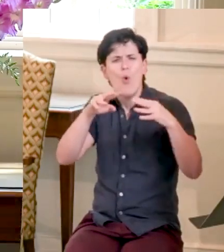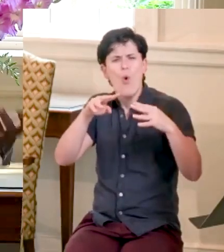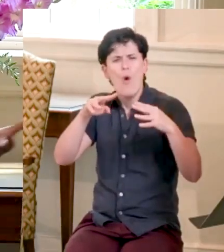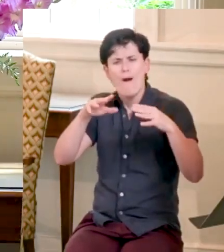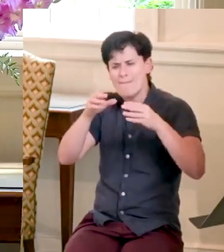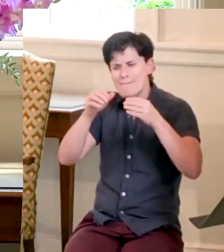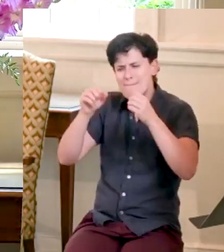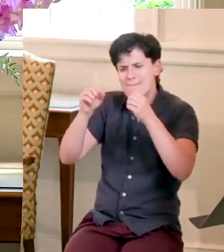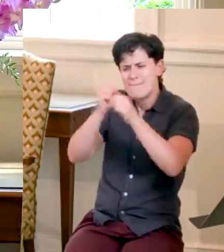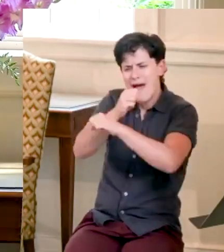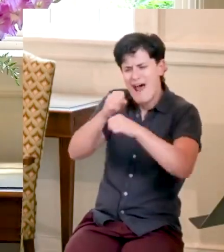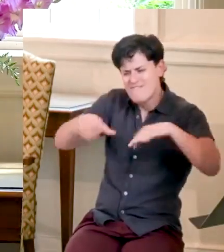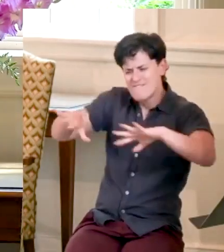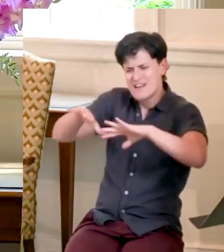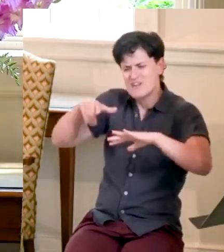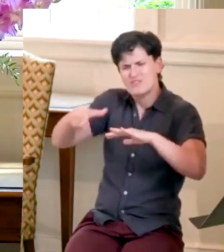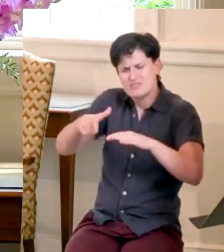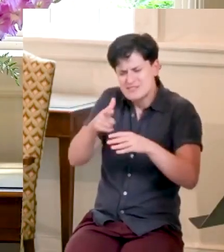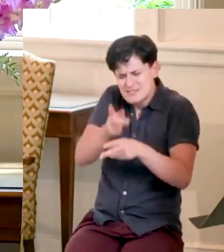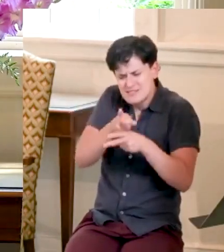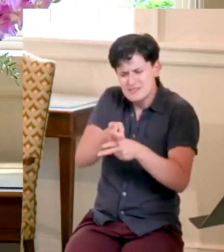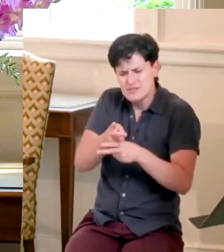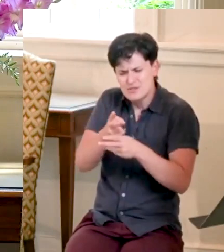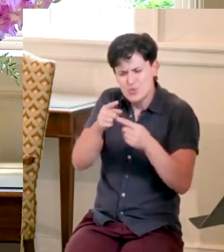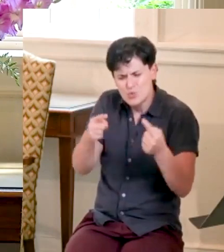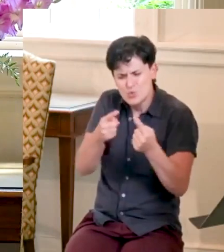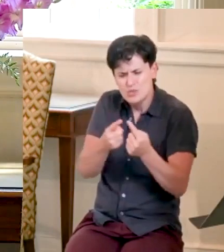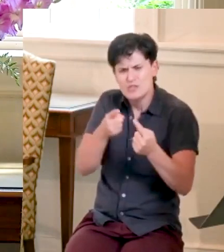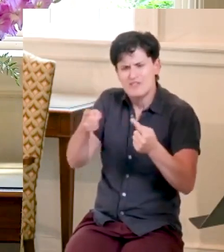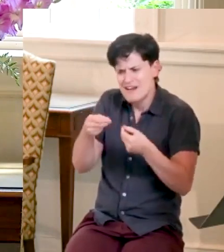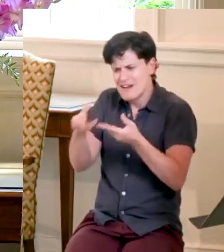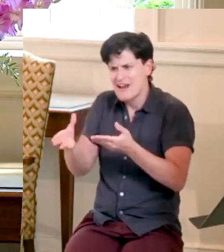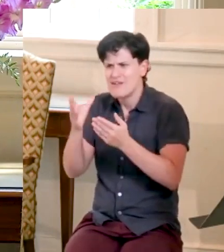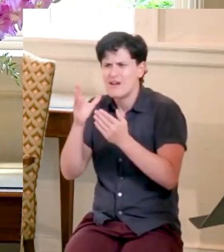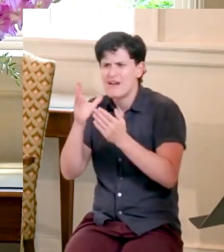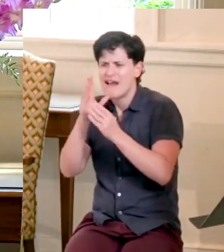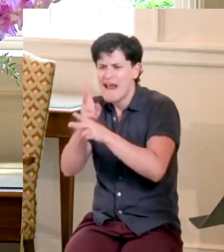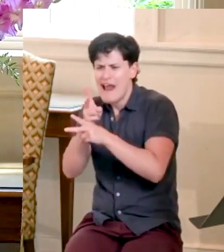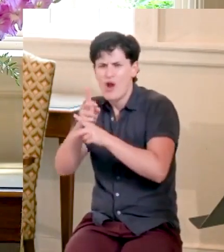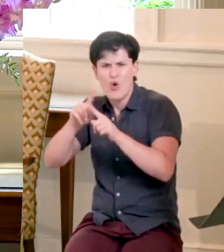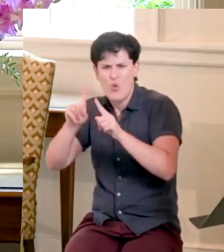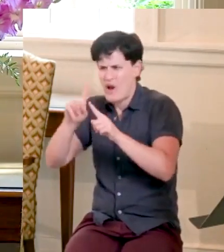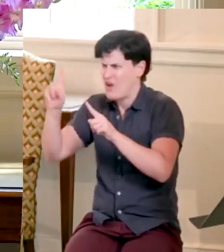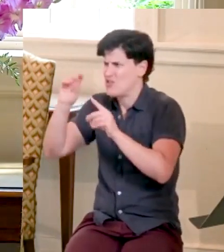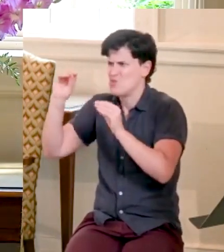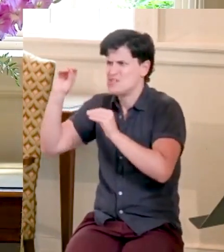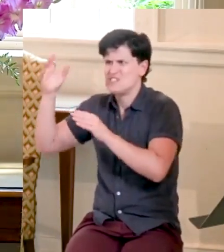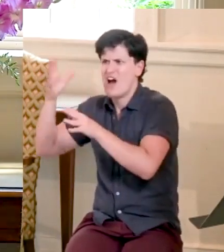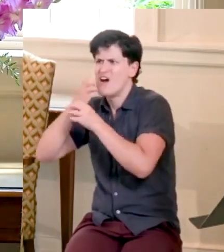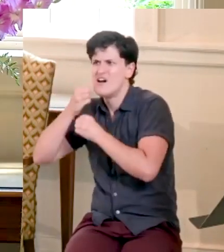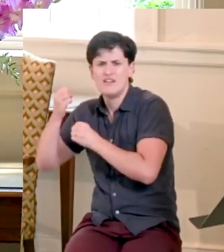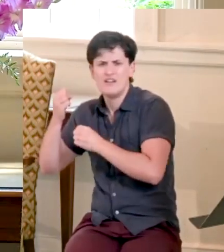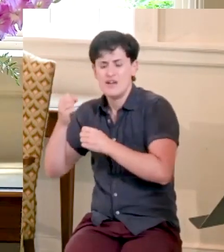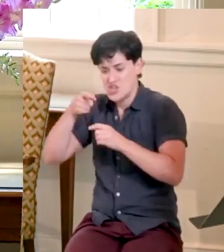systems of care when and where none existed. She founded the American Red Cross